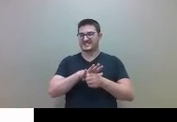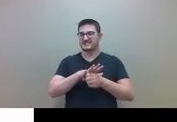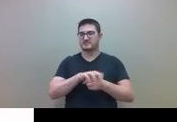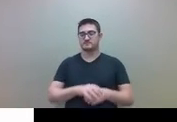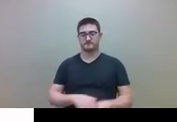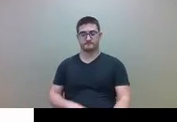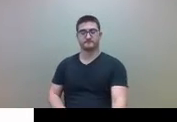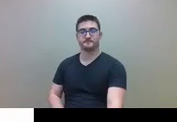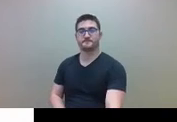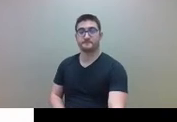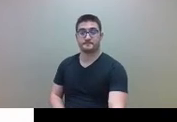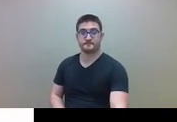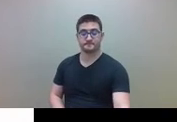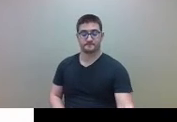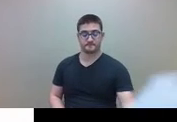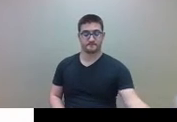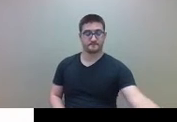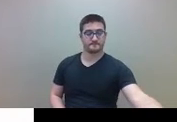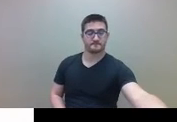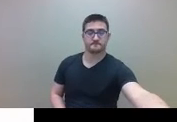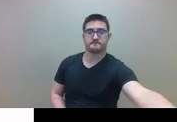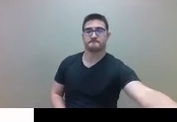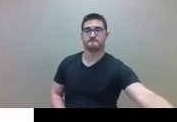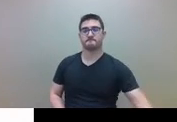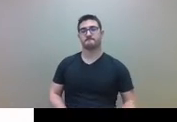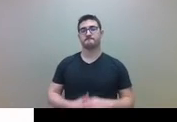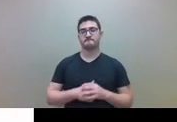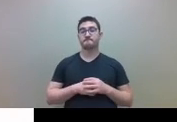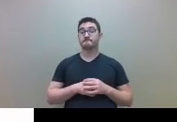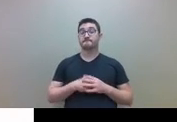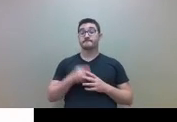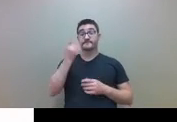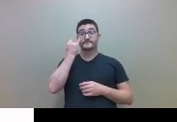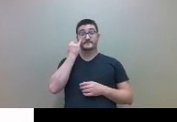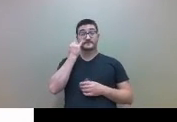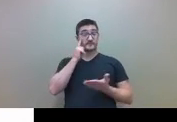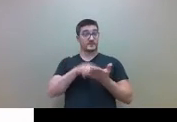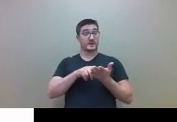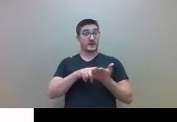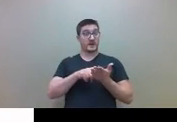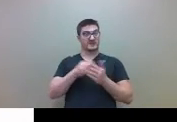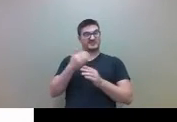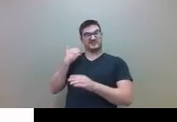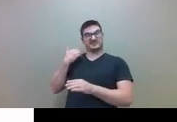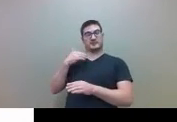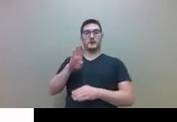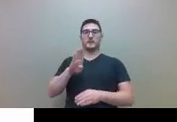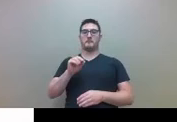So these are your signs, big signs in your body scan, okay?